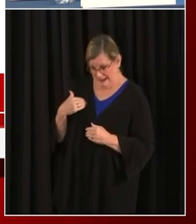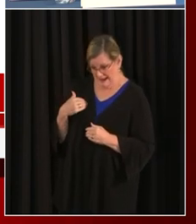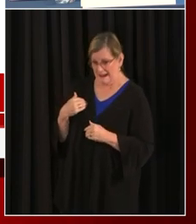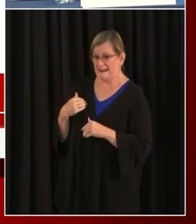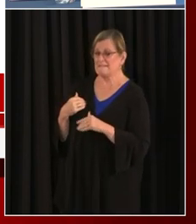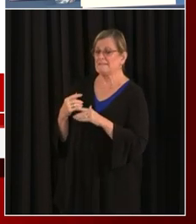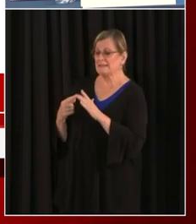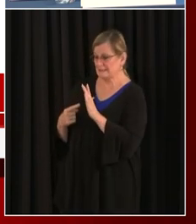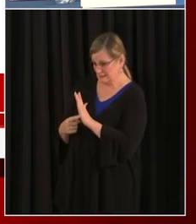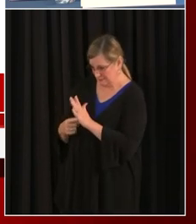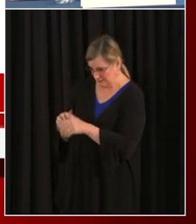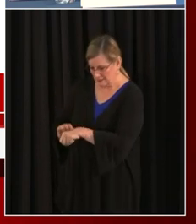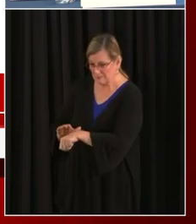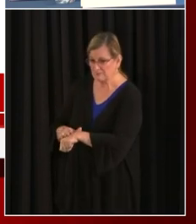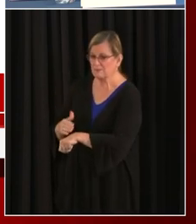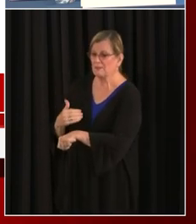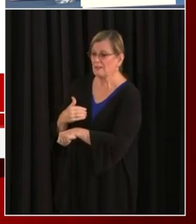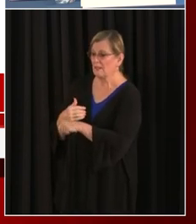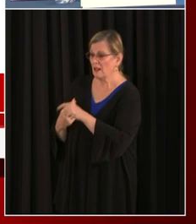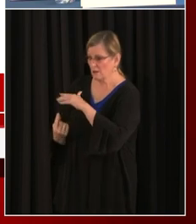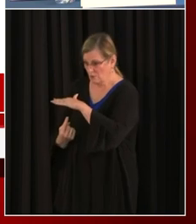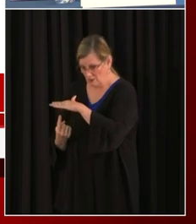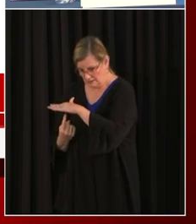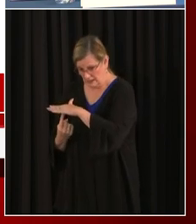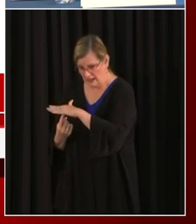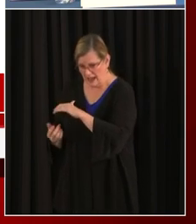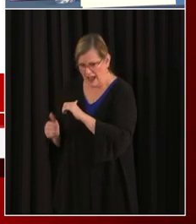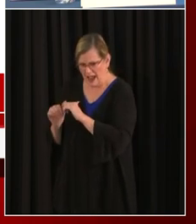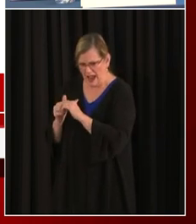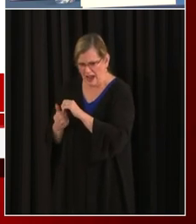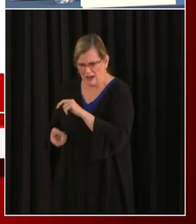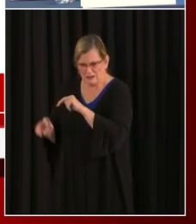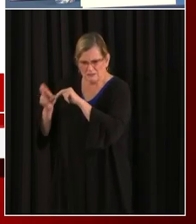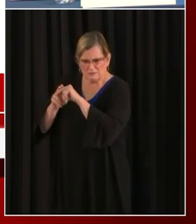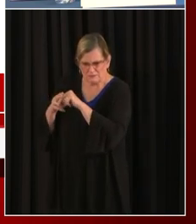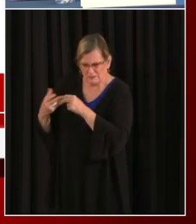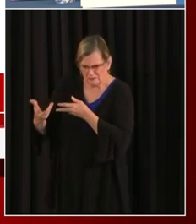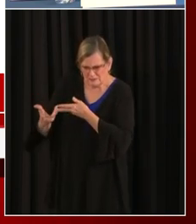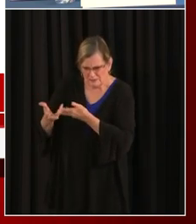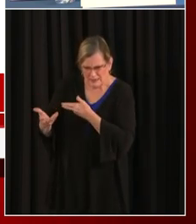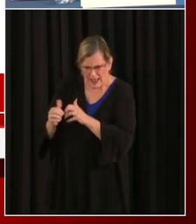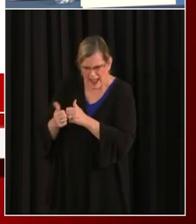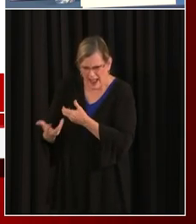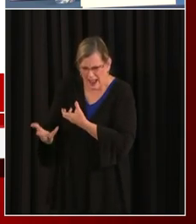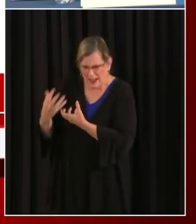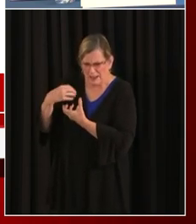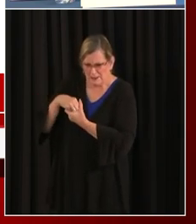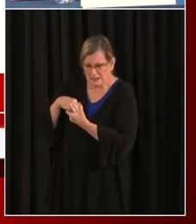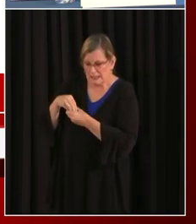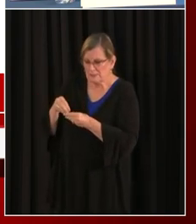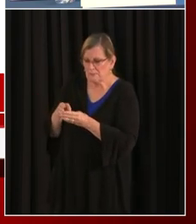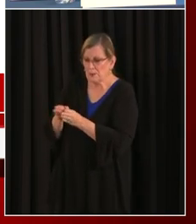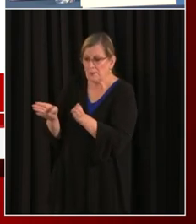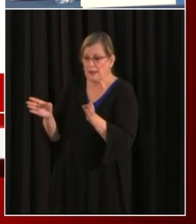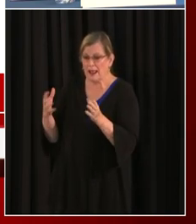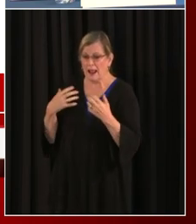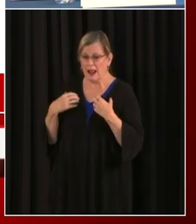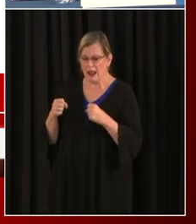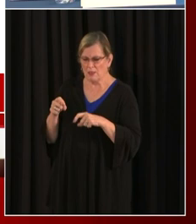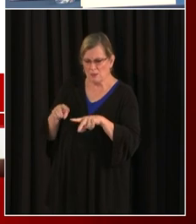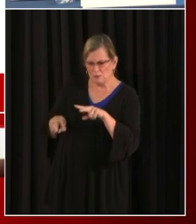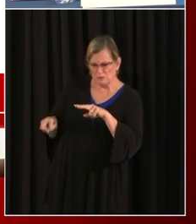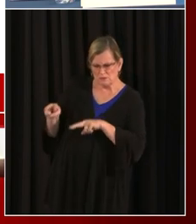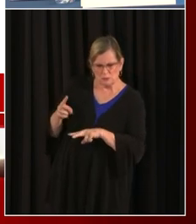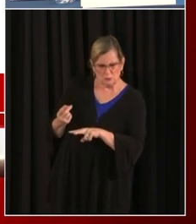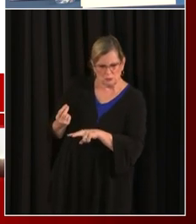during quarantine, we escalate them to be more engaged during public health monitoring, as well as directing them